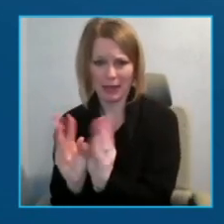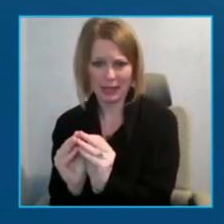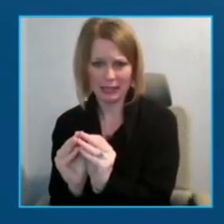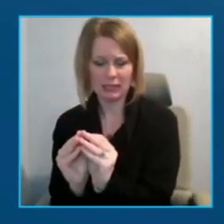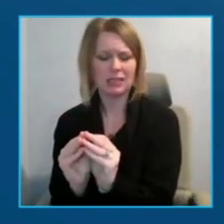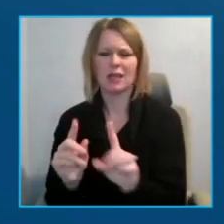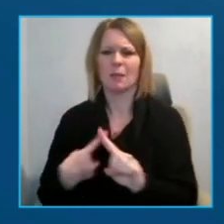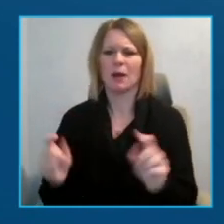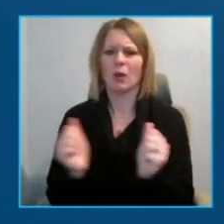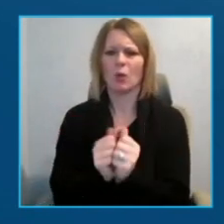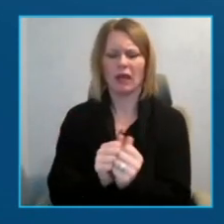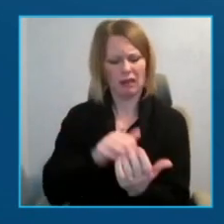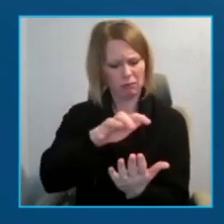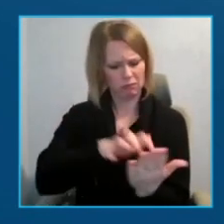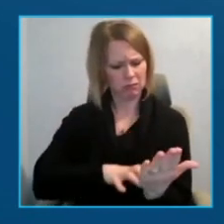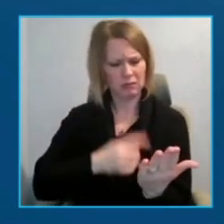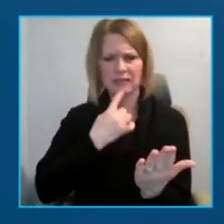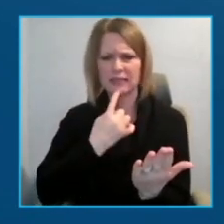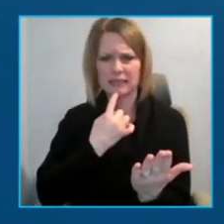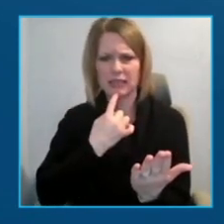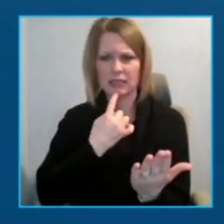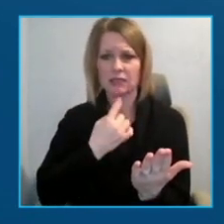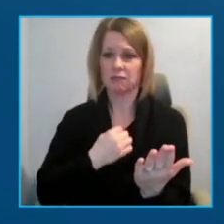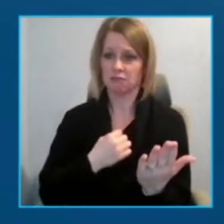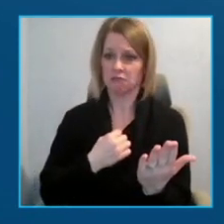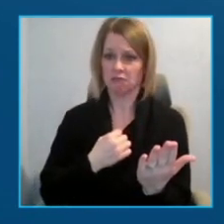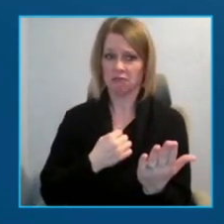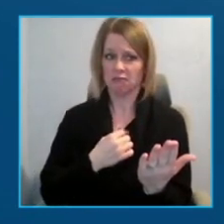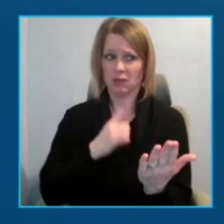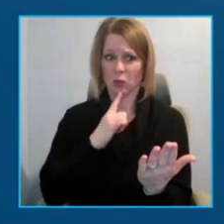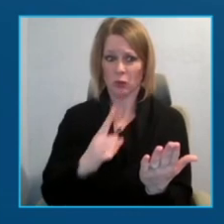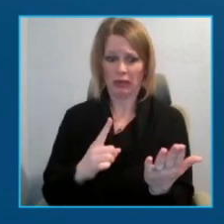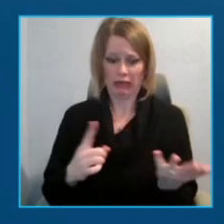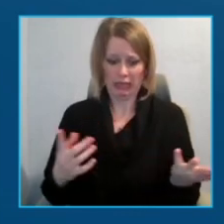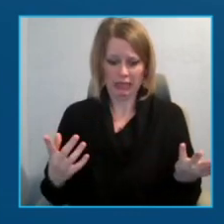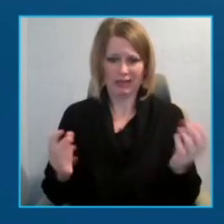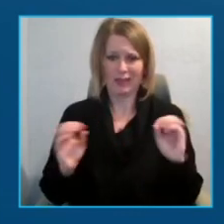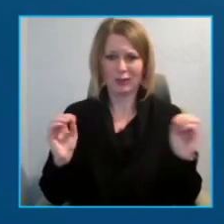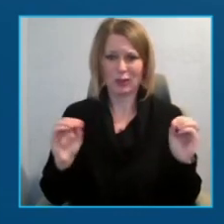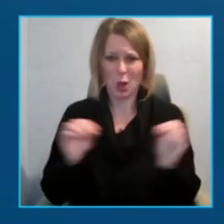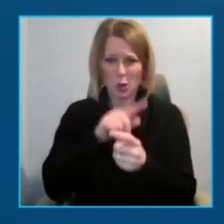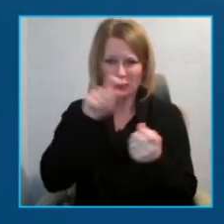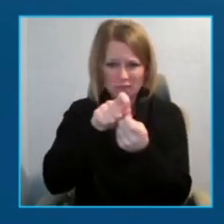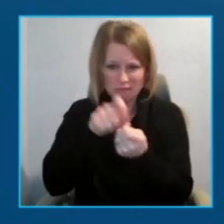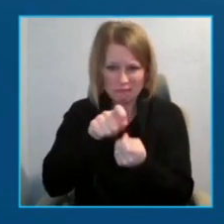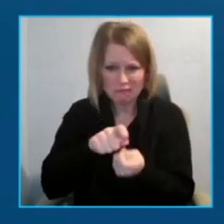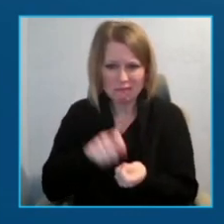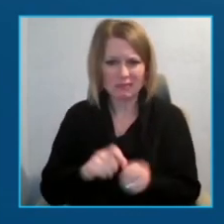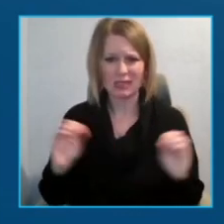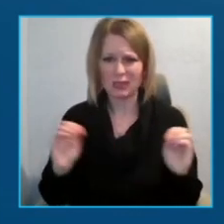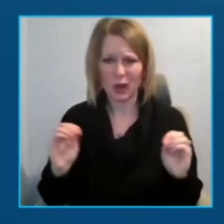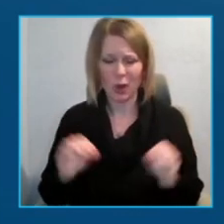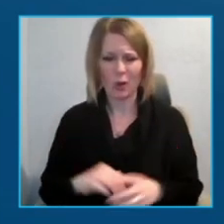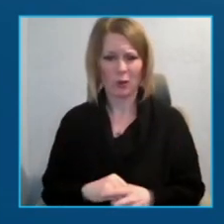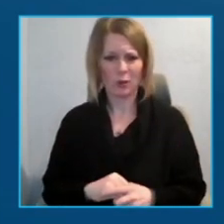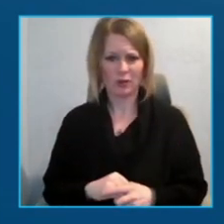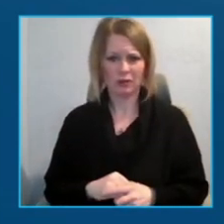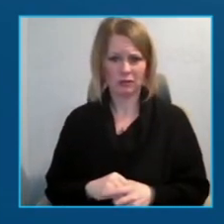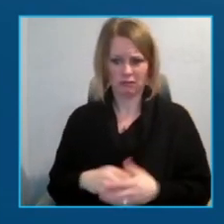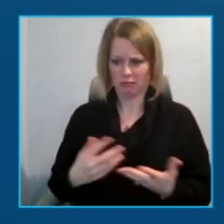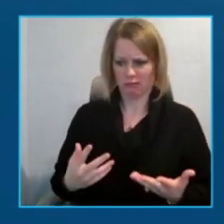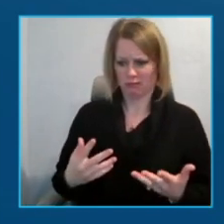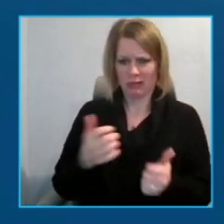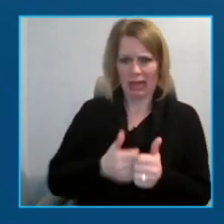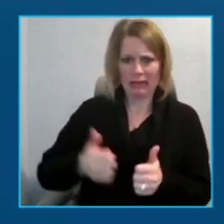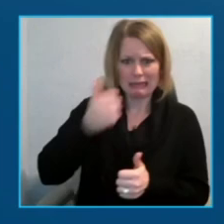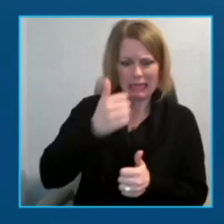drafted, it is as open-ended as a Mississippi River. It says all meetings of the executive committee and other party committees shall